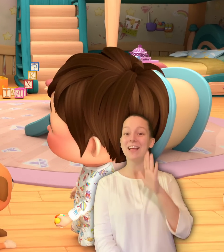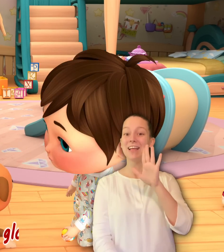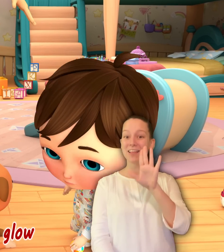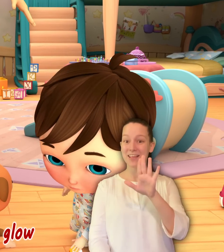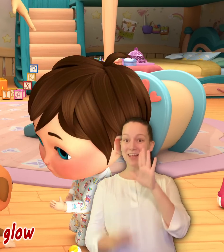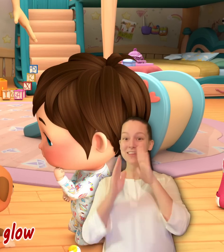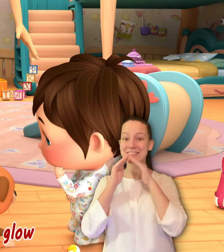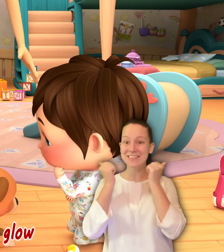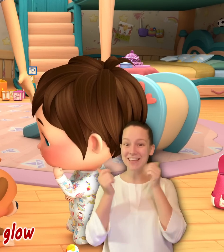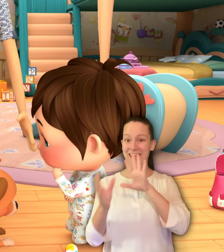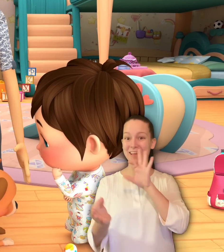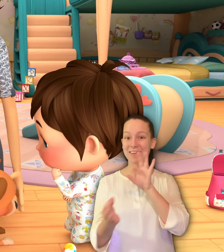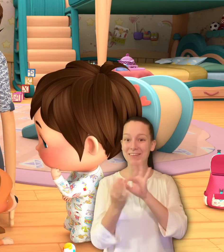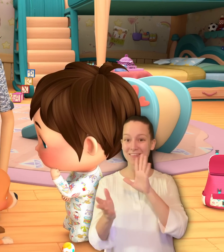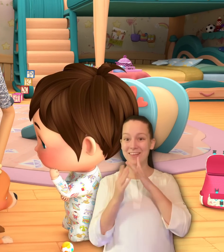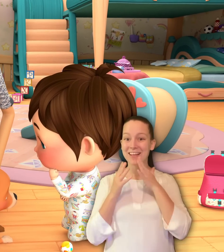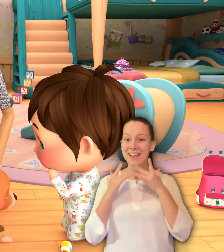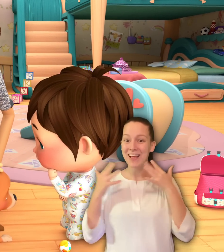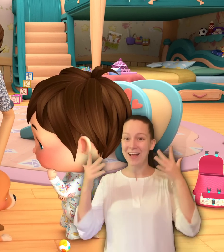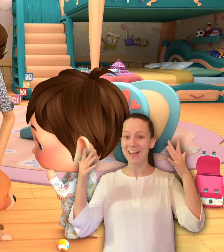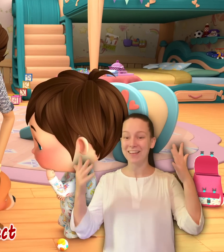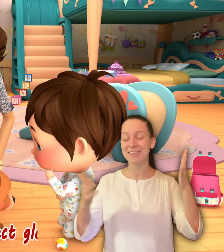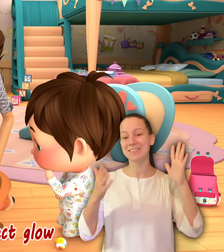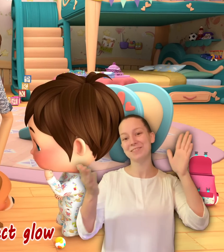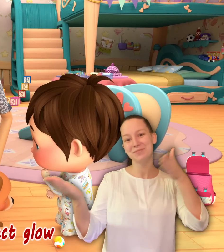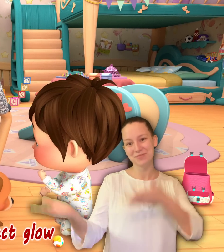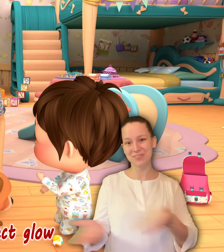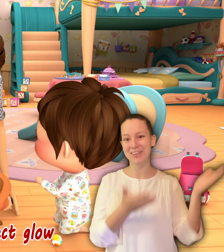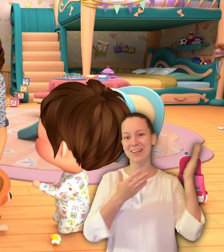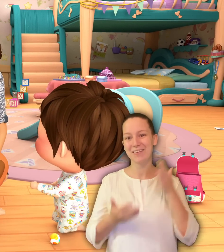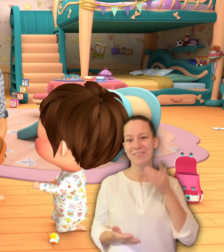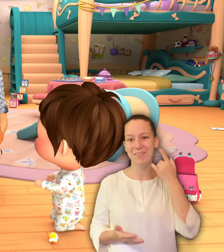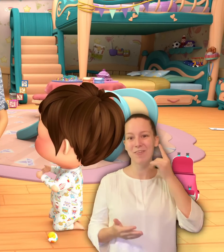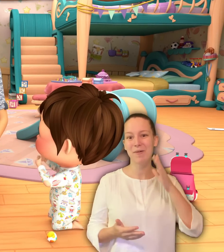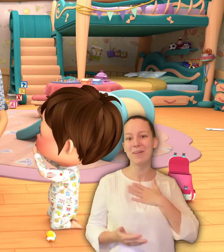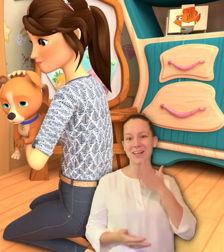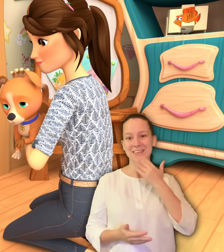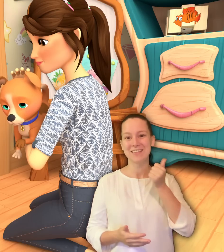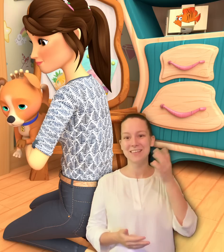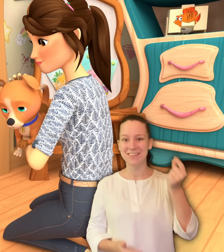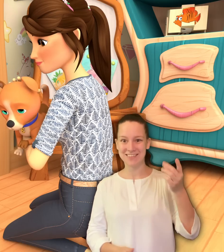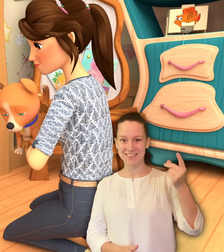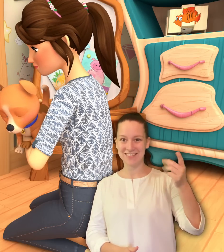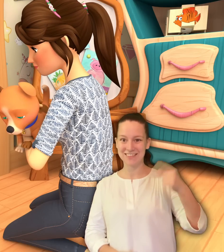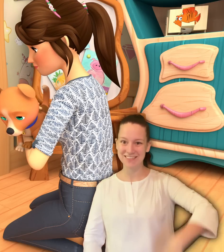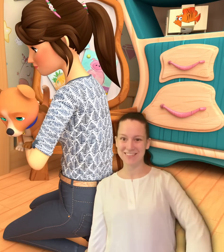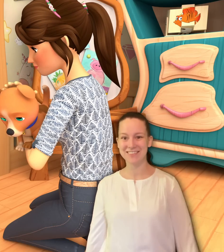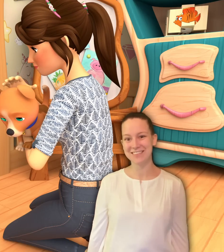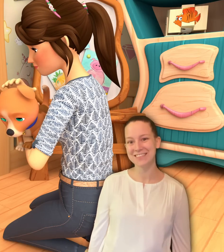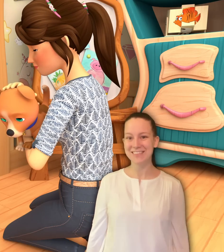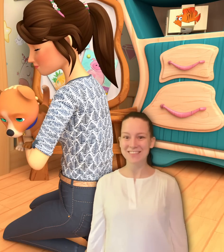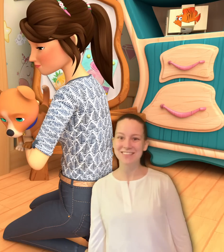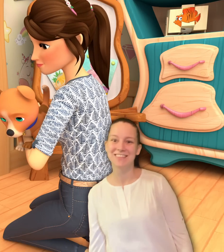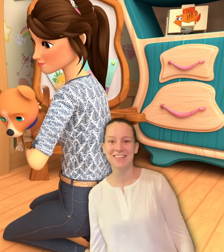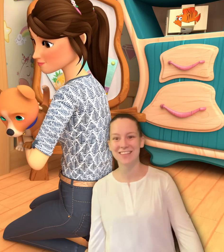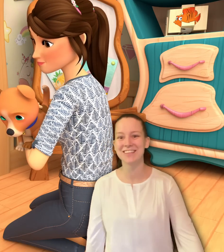perfect glow, perfect glow. Bring your smile and perfect glow, my sweet puppy.